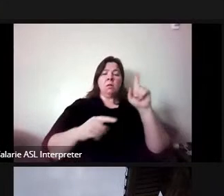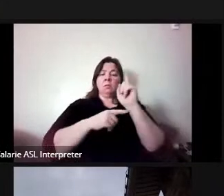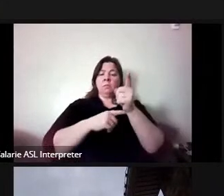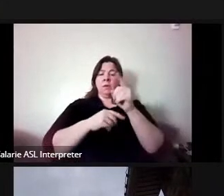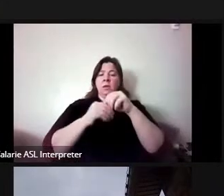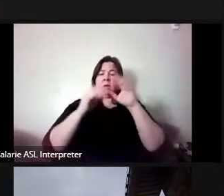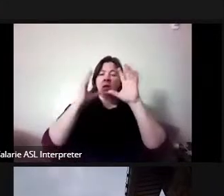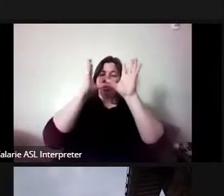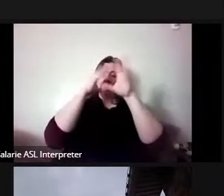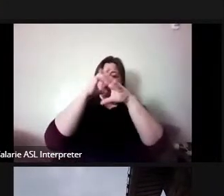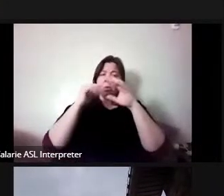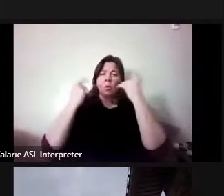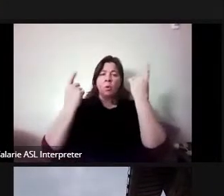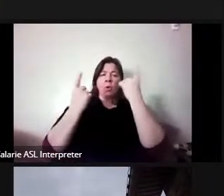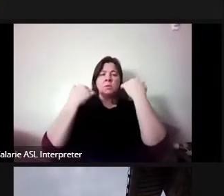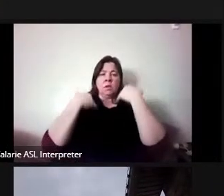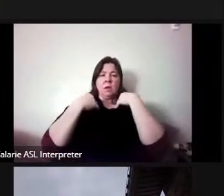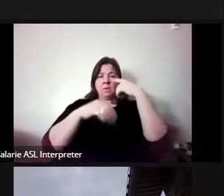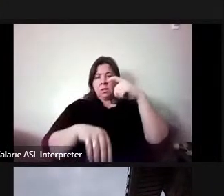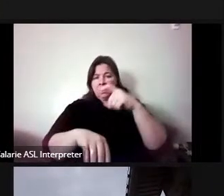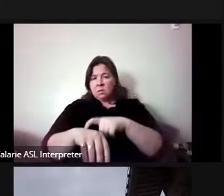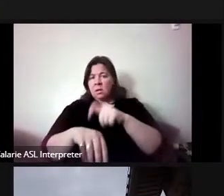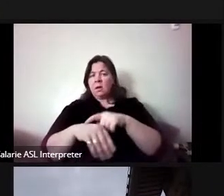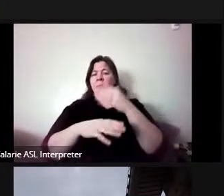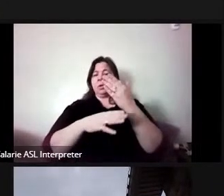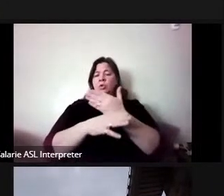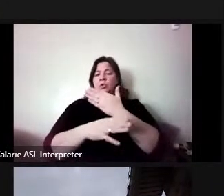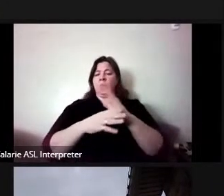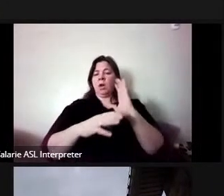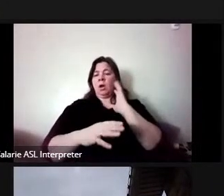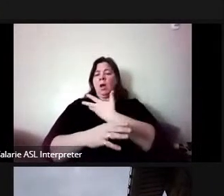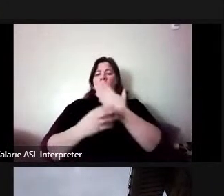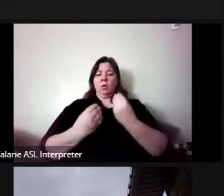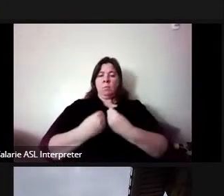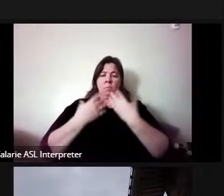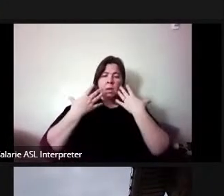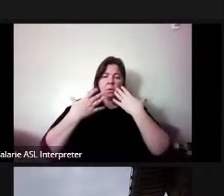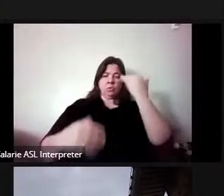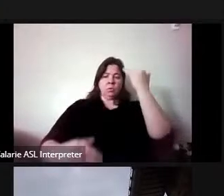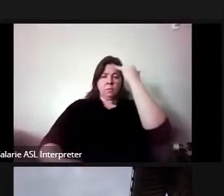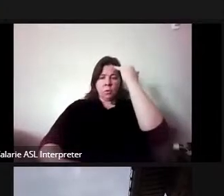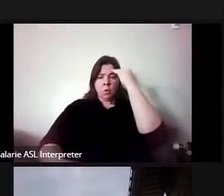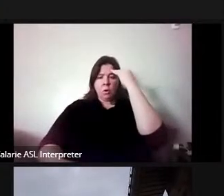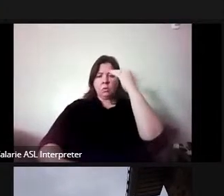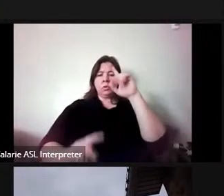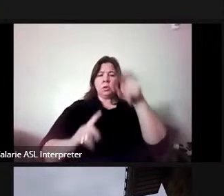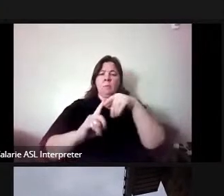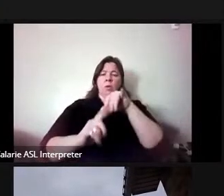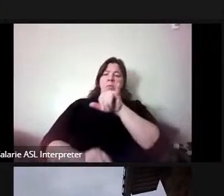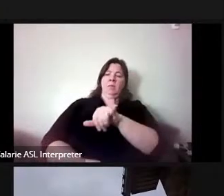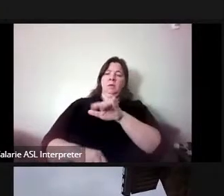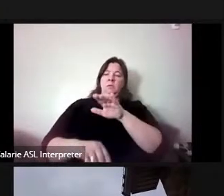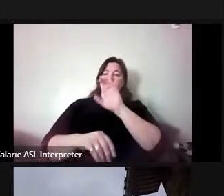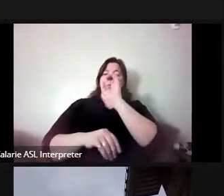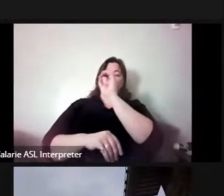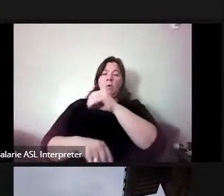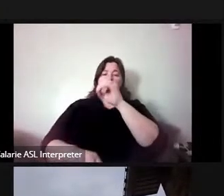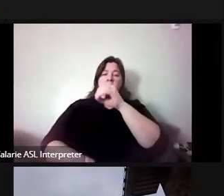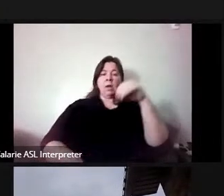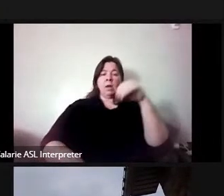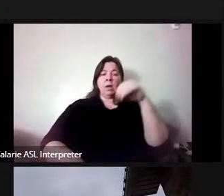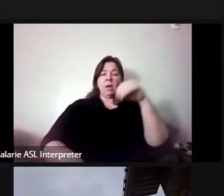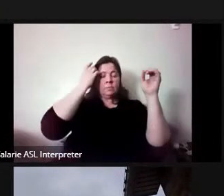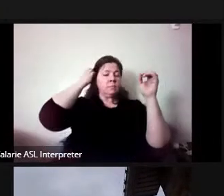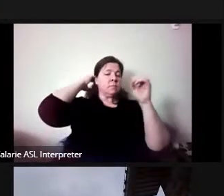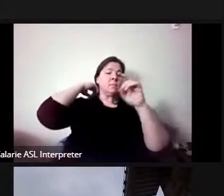There's always time when we share our passion, we share our knowledge about Onpassive. To me, Onpassive